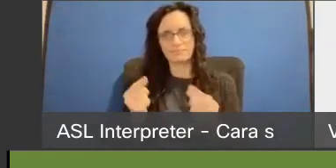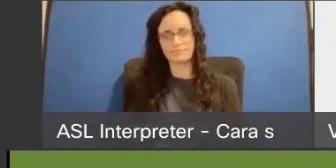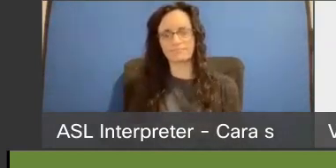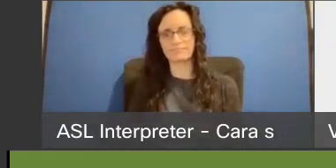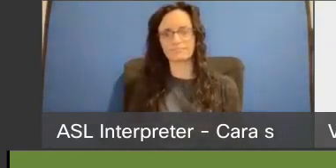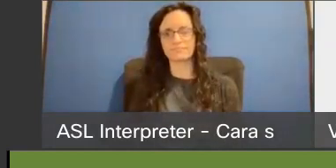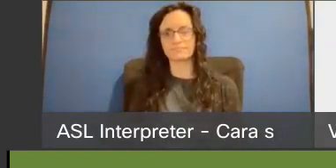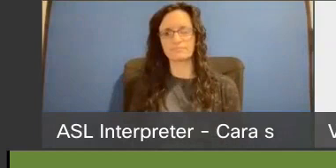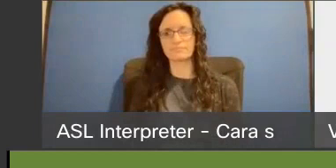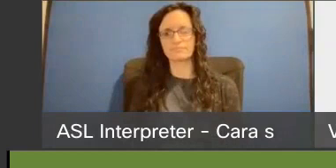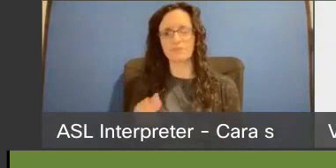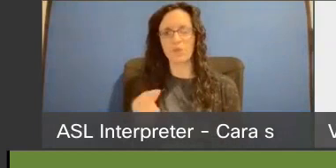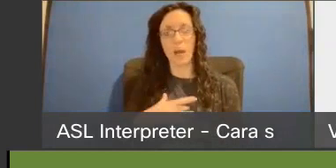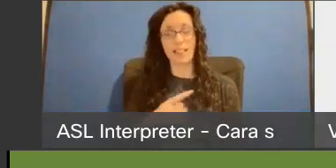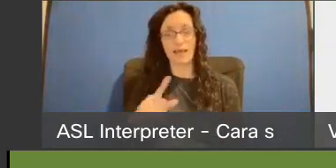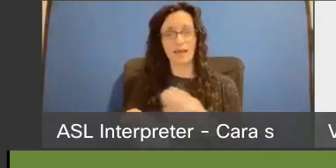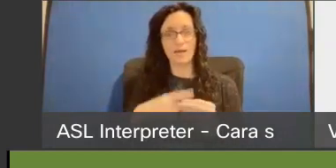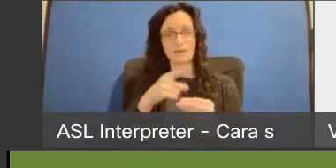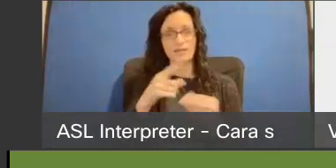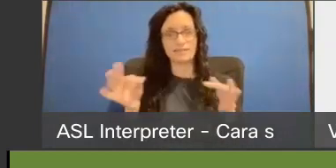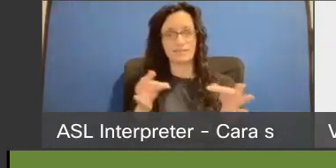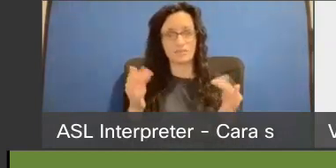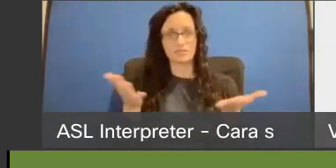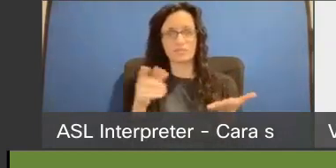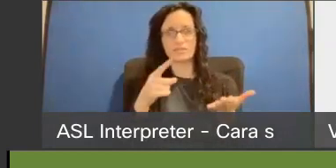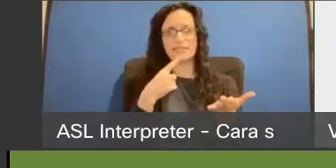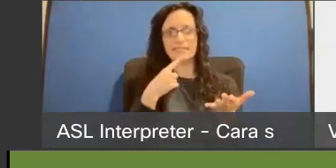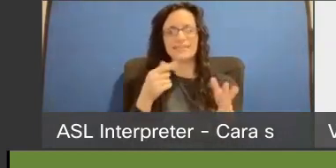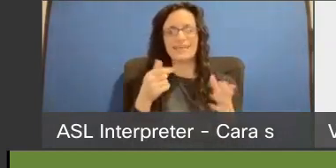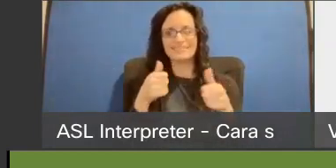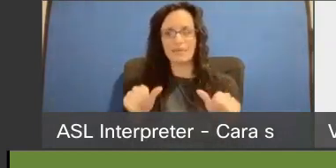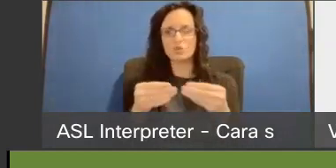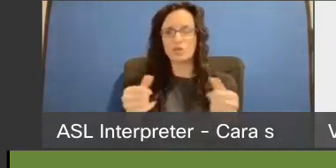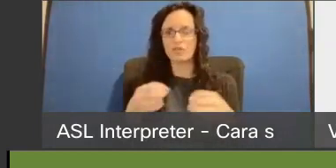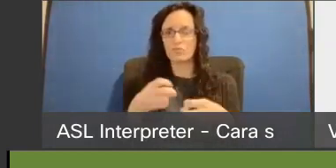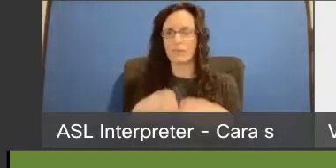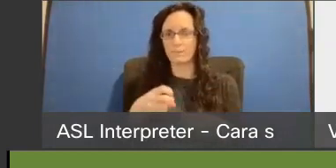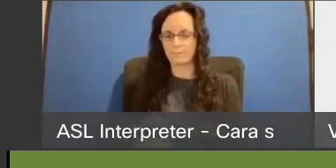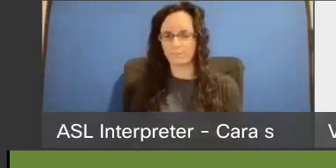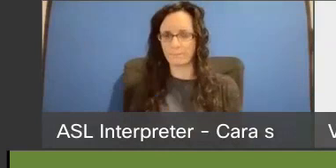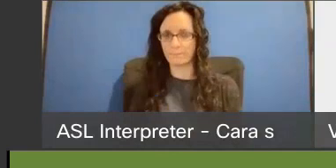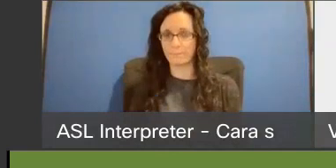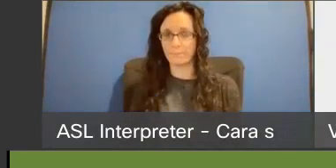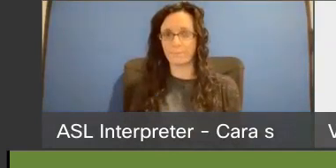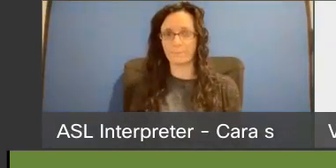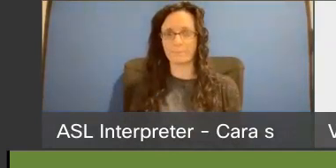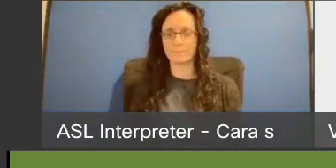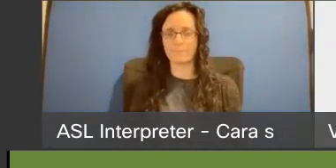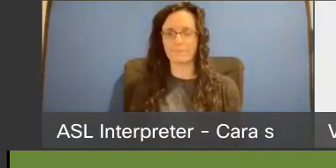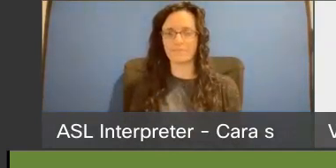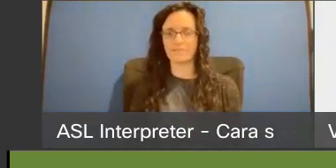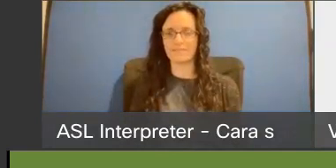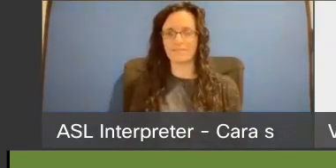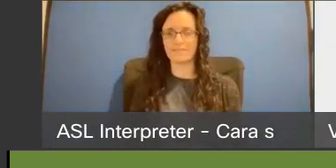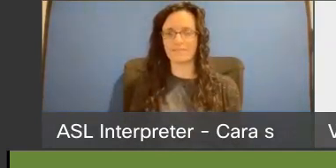And one of the things I like about this definition is where it says it's an attempt to solve a problem, right? Because we're all